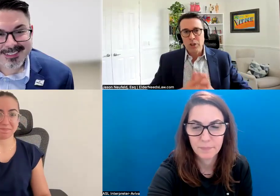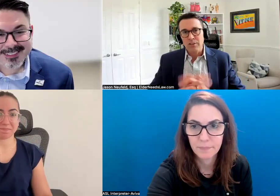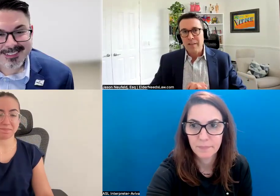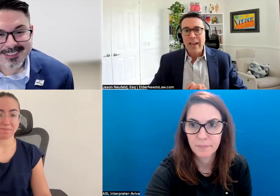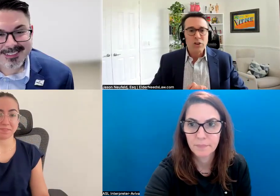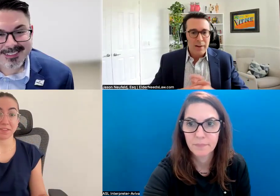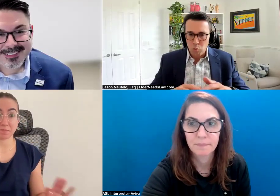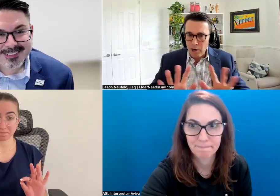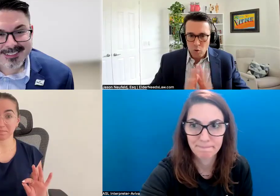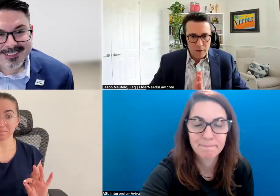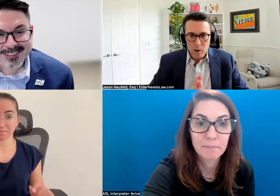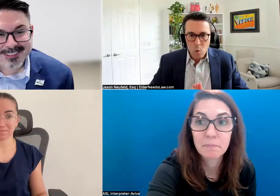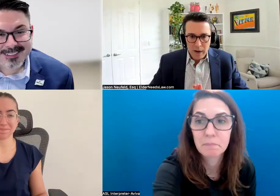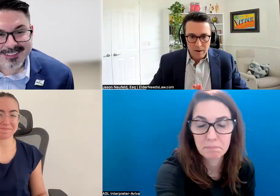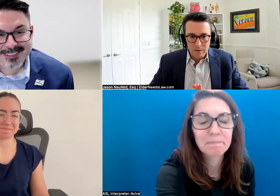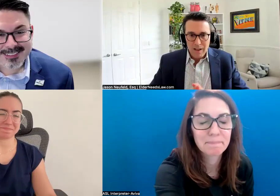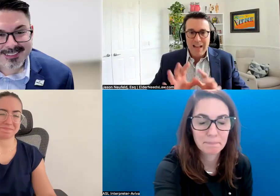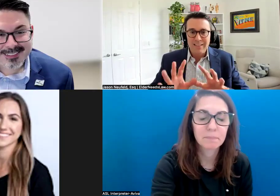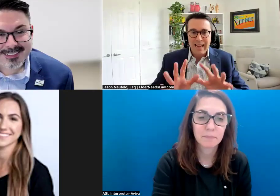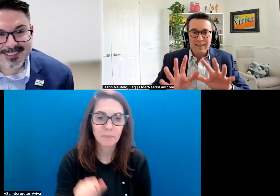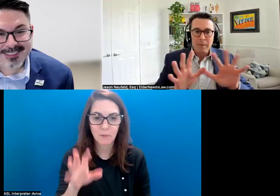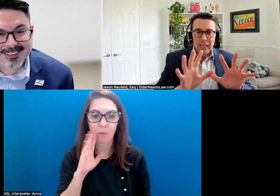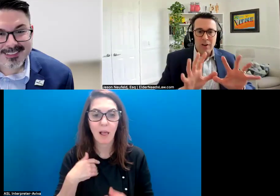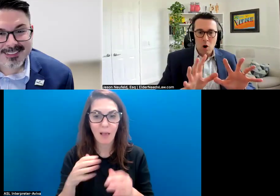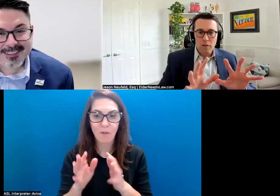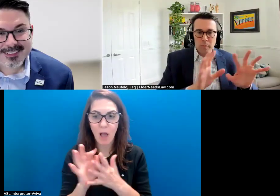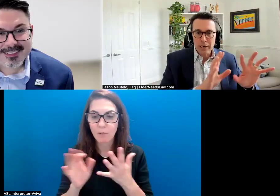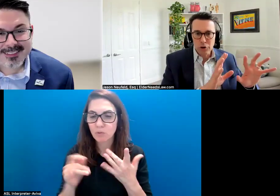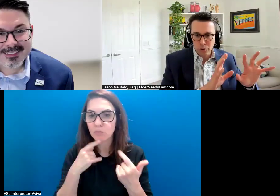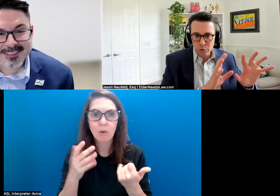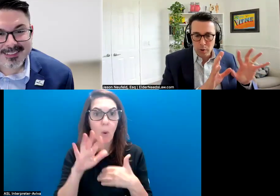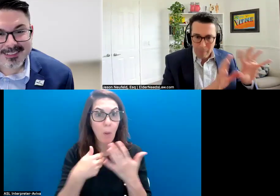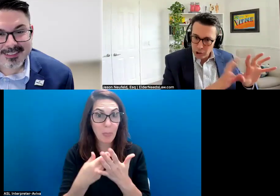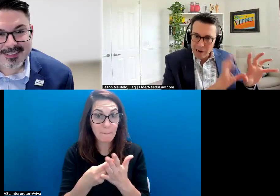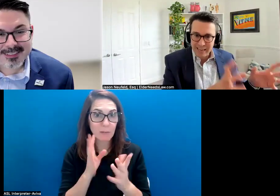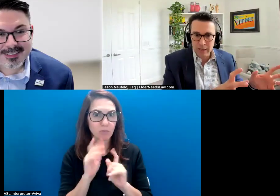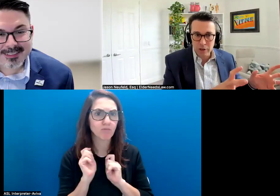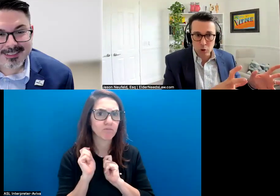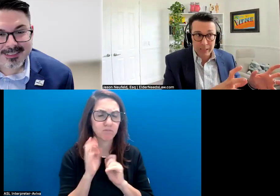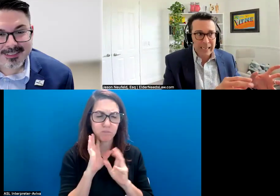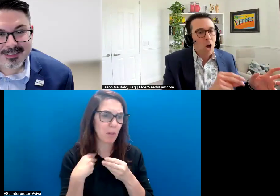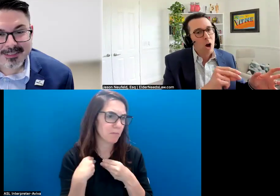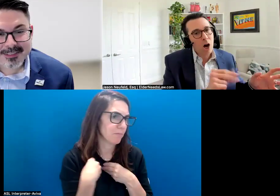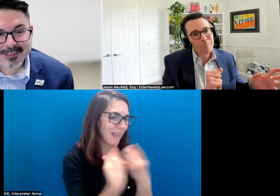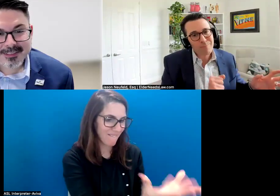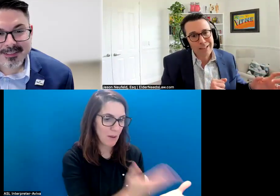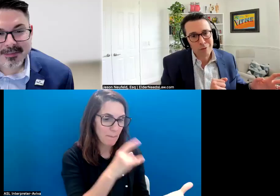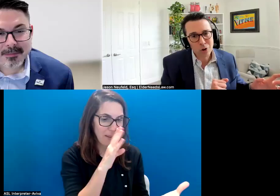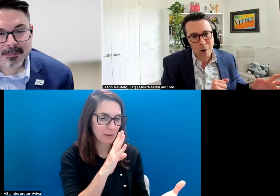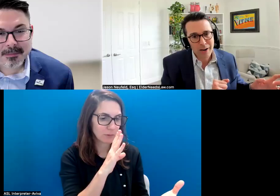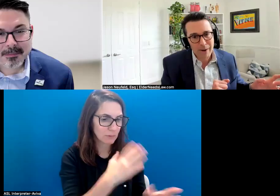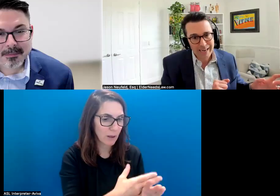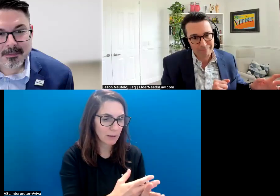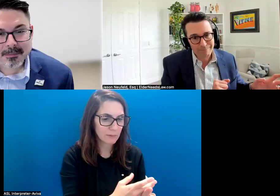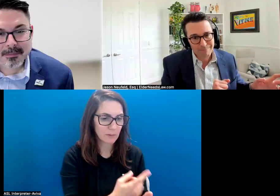some options. If they just have a regular run of the mill will that says, I'm leaving all this money to my child individually, that's